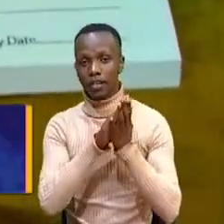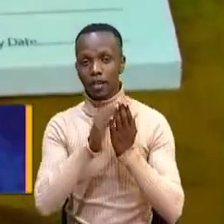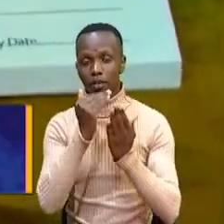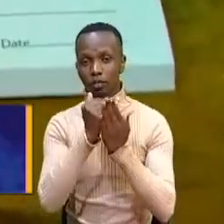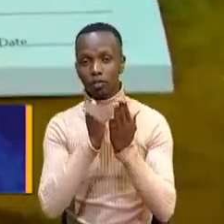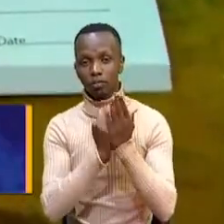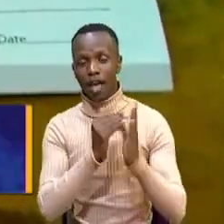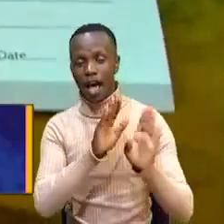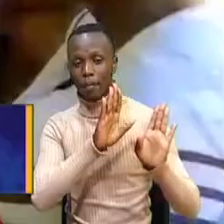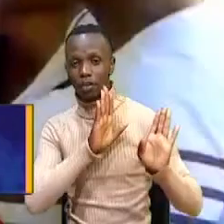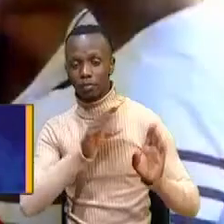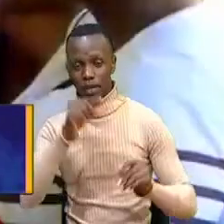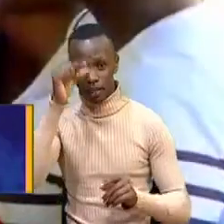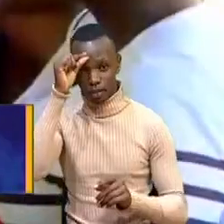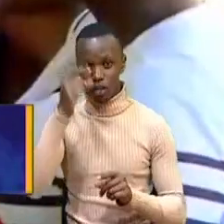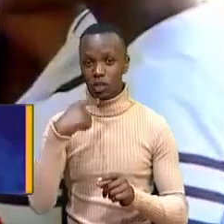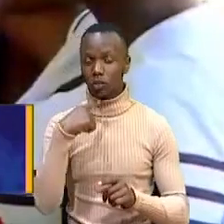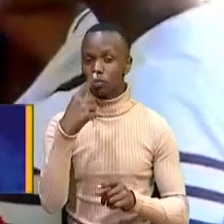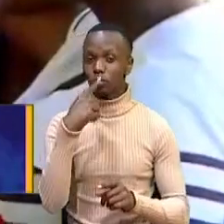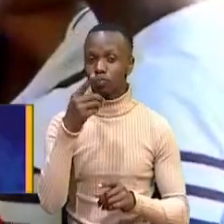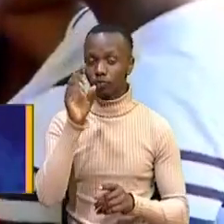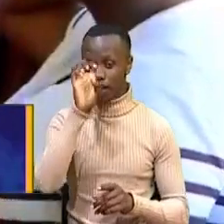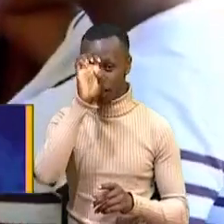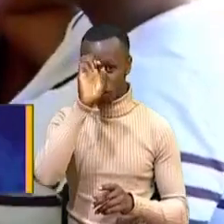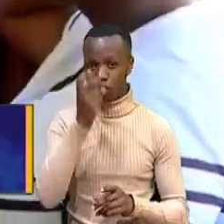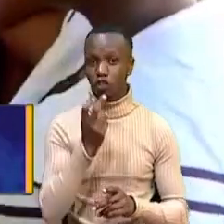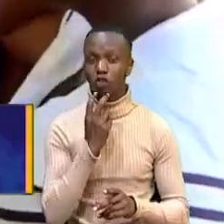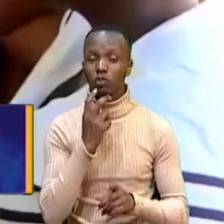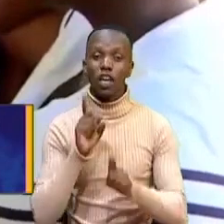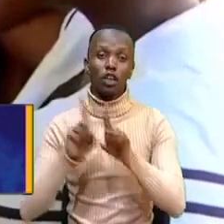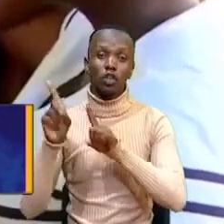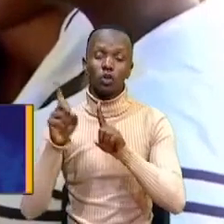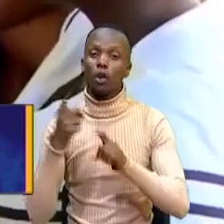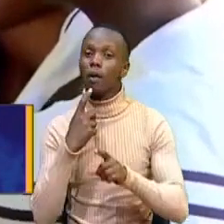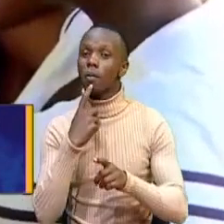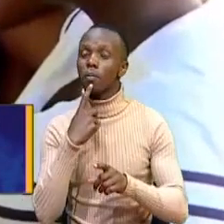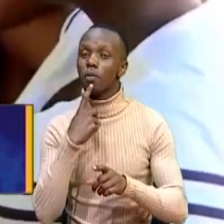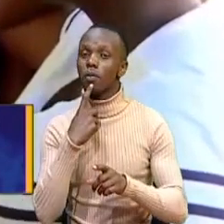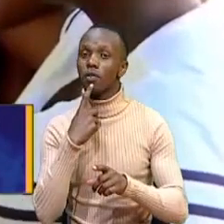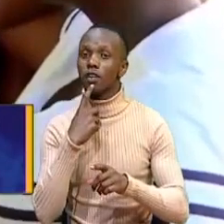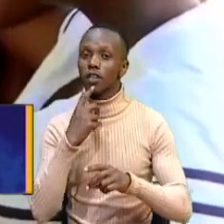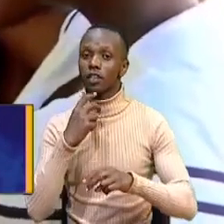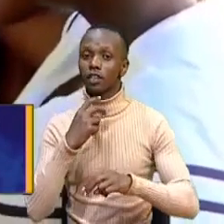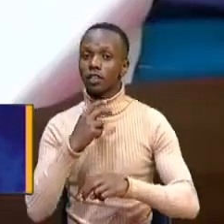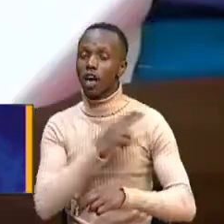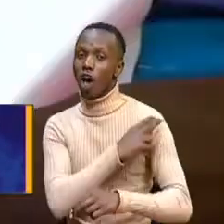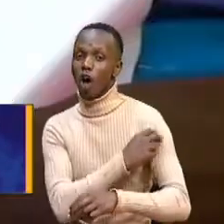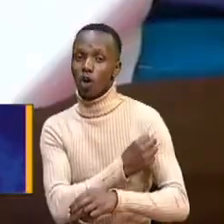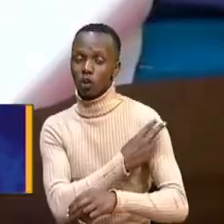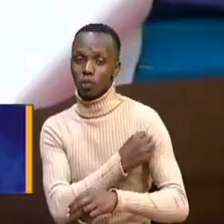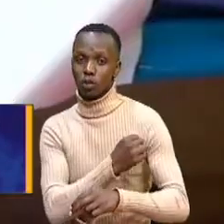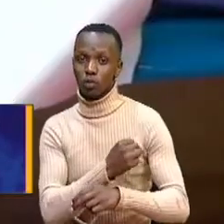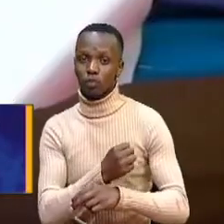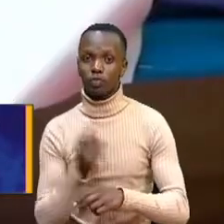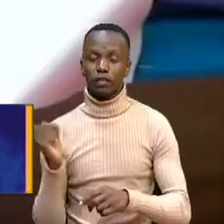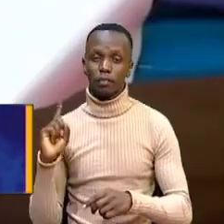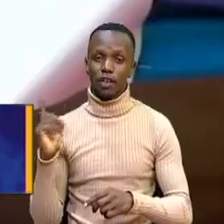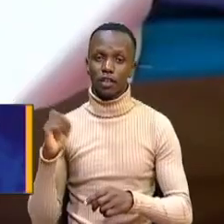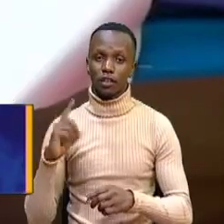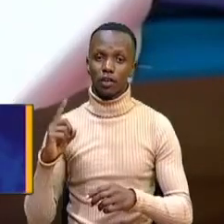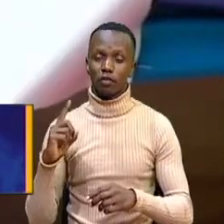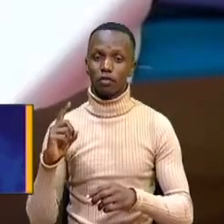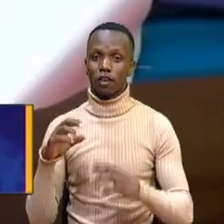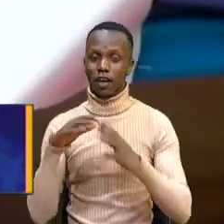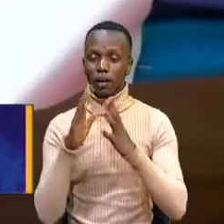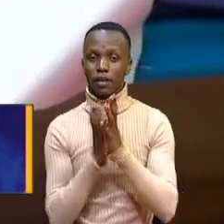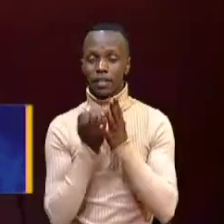the government. Speaking in Eldoret on Tuesday during a tour at the Moi Teaching and Referral Hospital, the Health Cabinet Secretary Susan Nakumincha